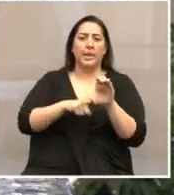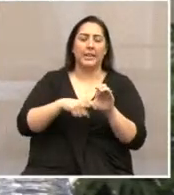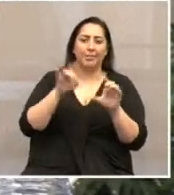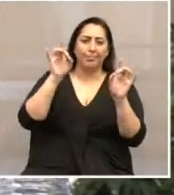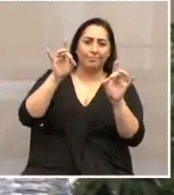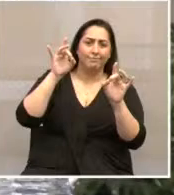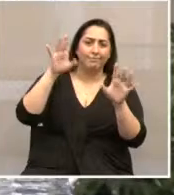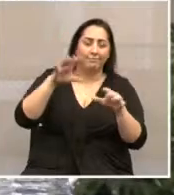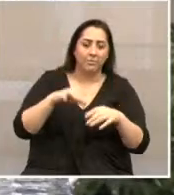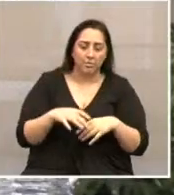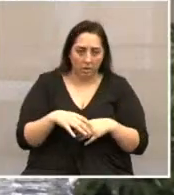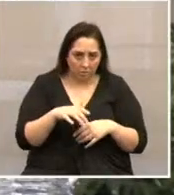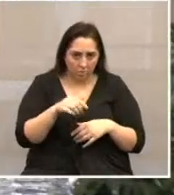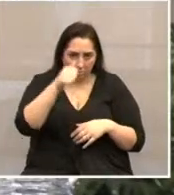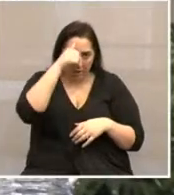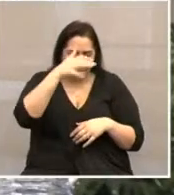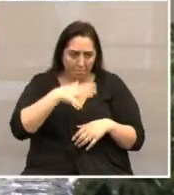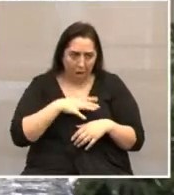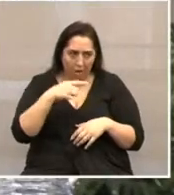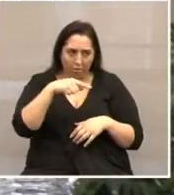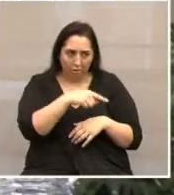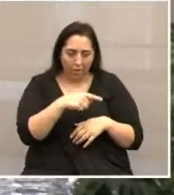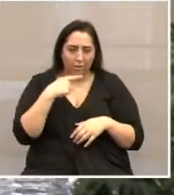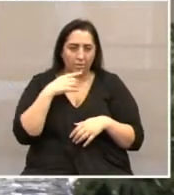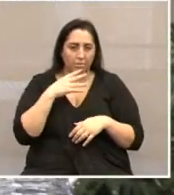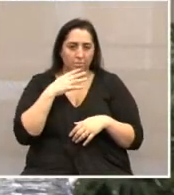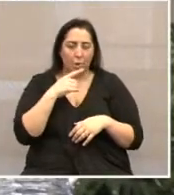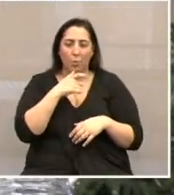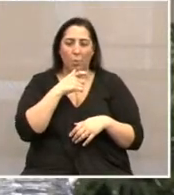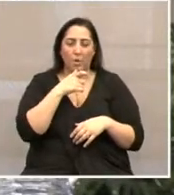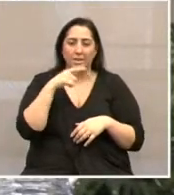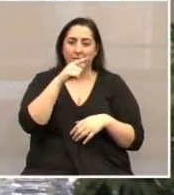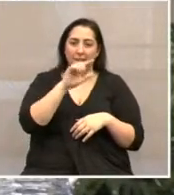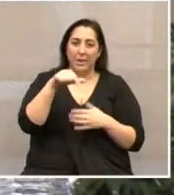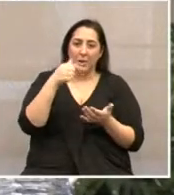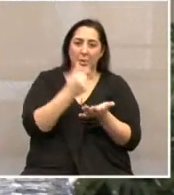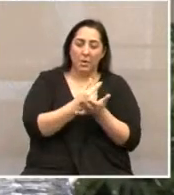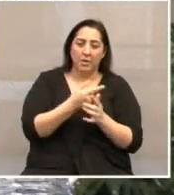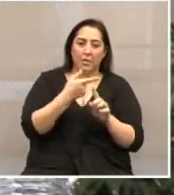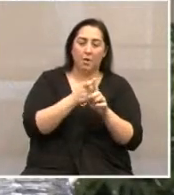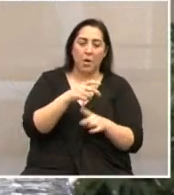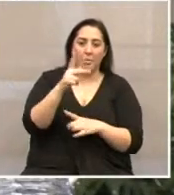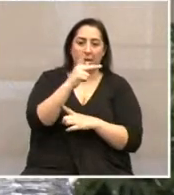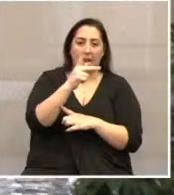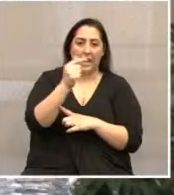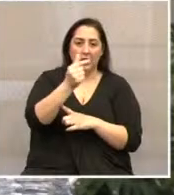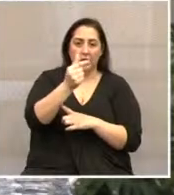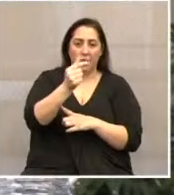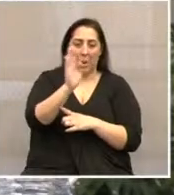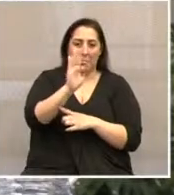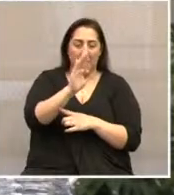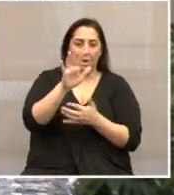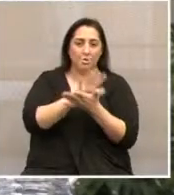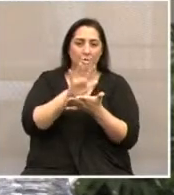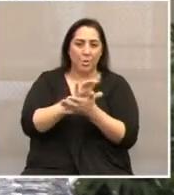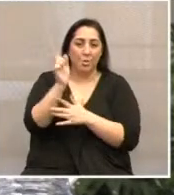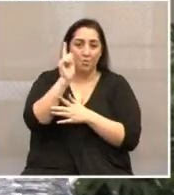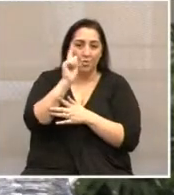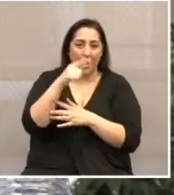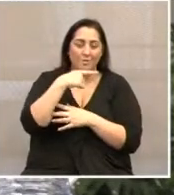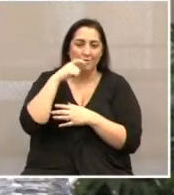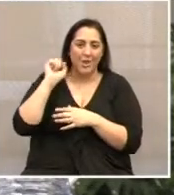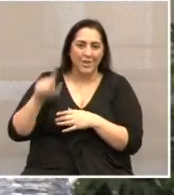it's coming from a guy that graduated from the KGB school in Moscow. That's the